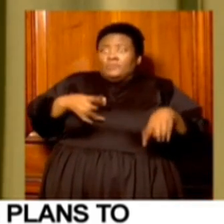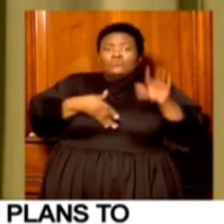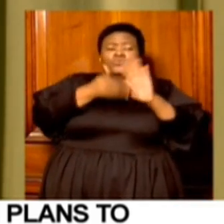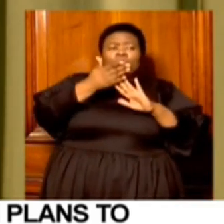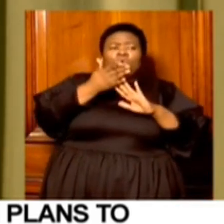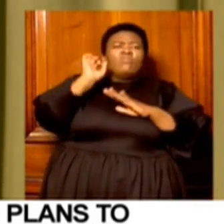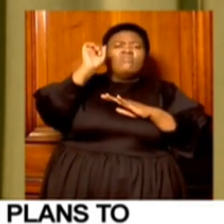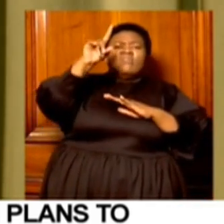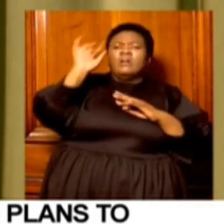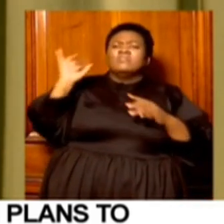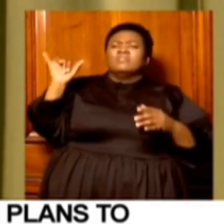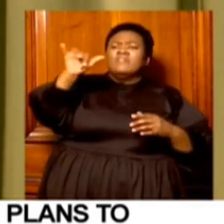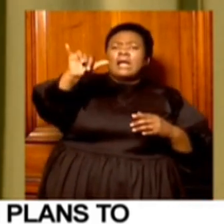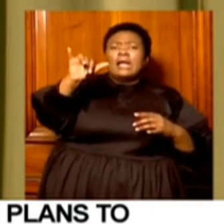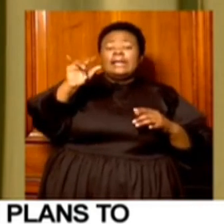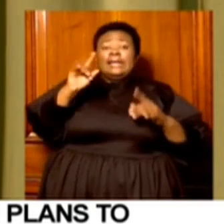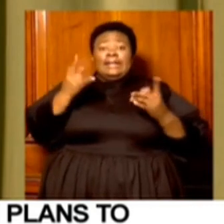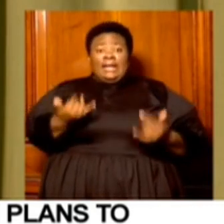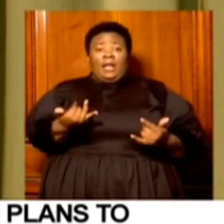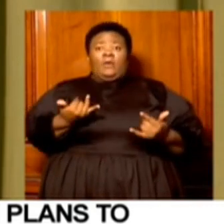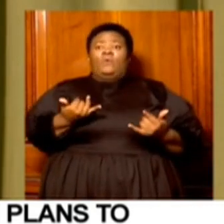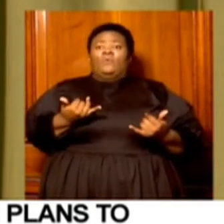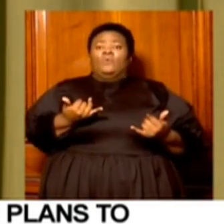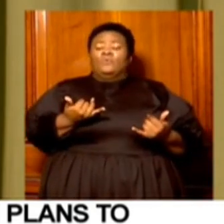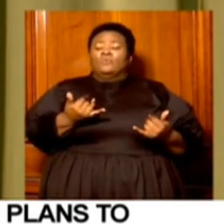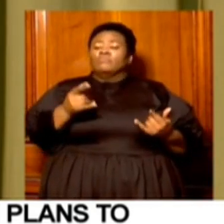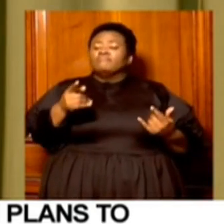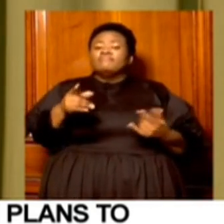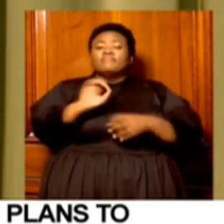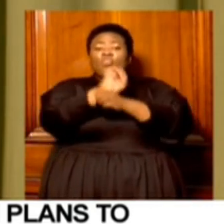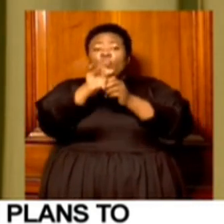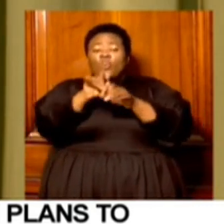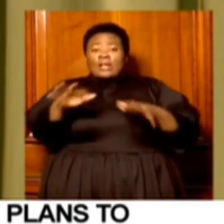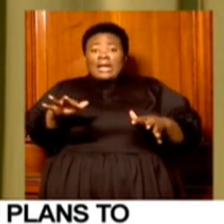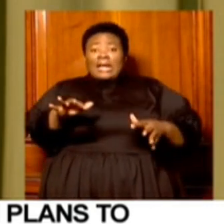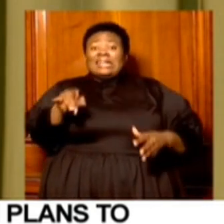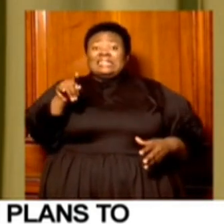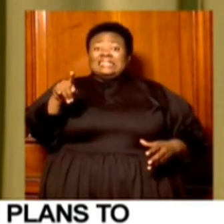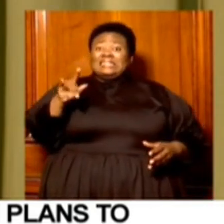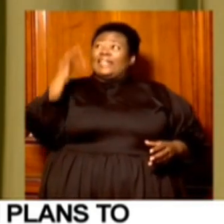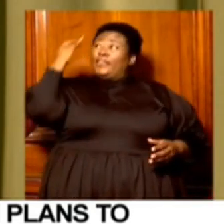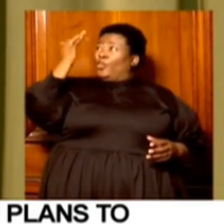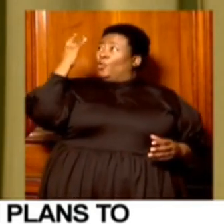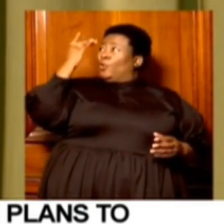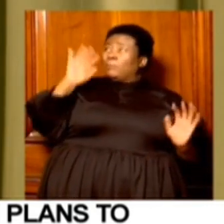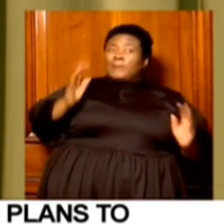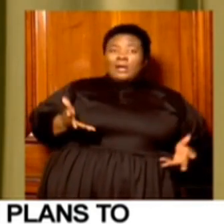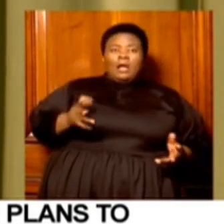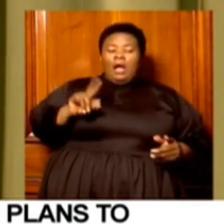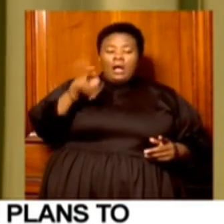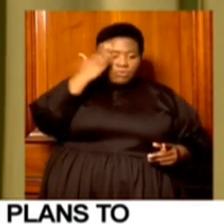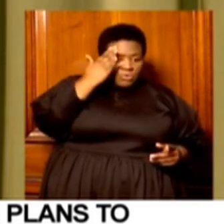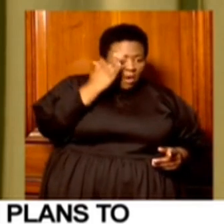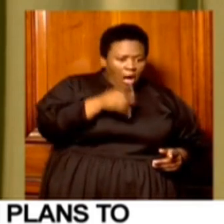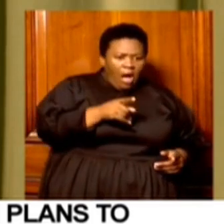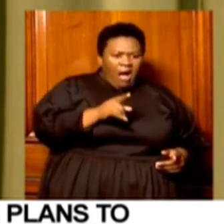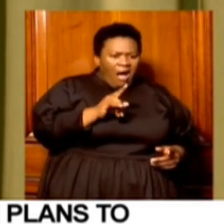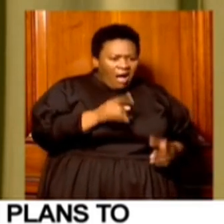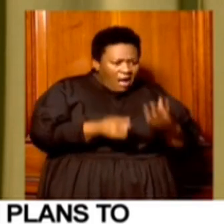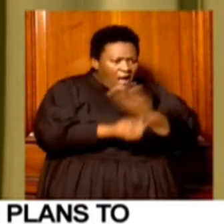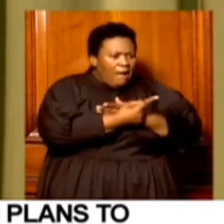Now the virus has stopped to become theory. Ishaya endlini. It takes your wife. Usakhuluma